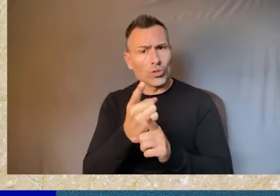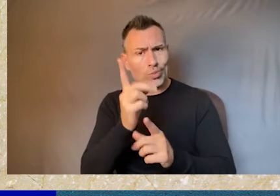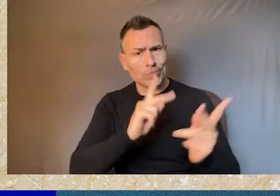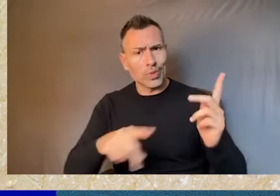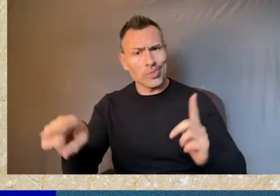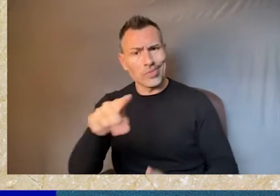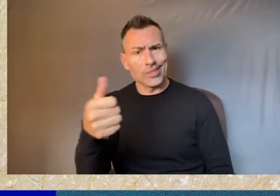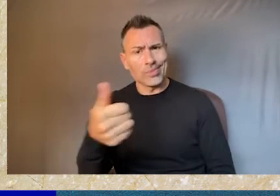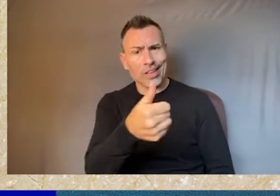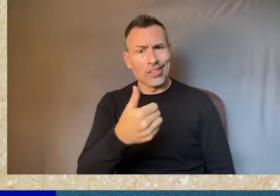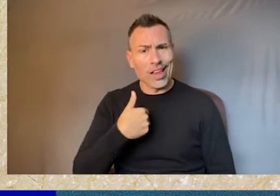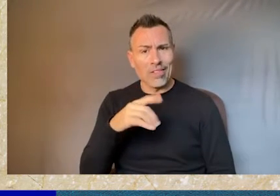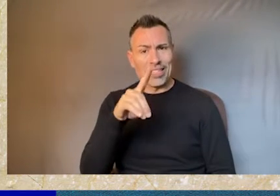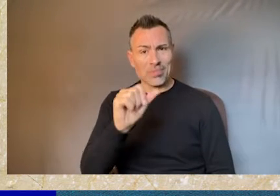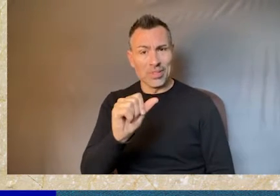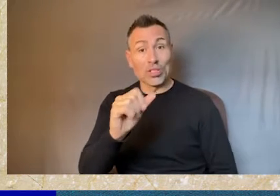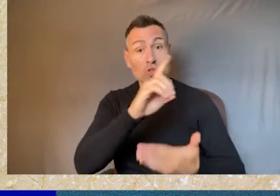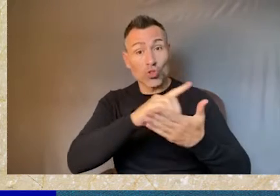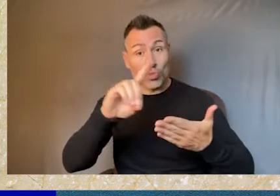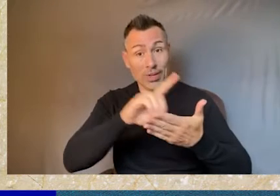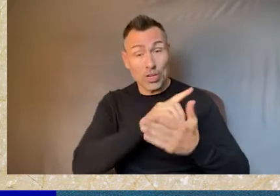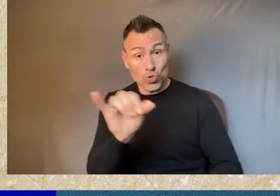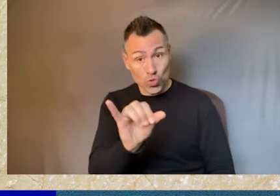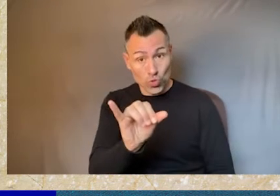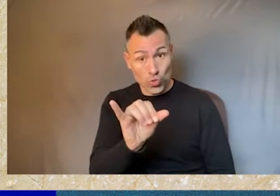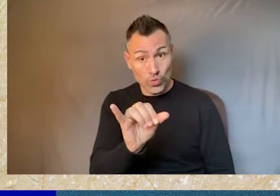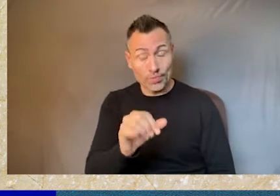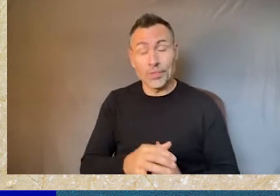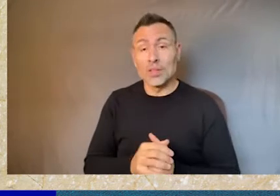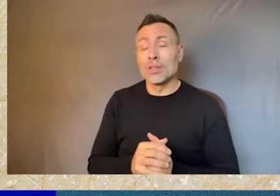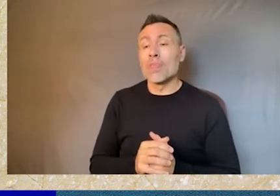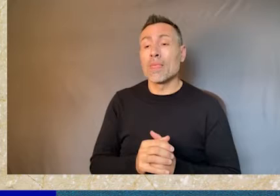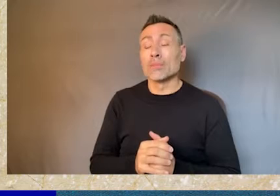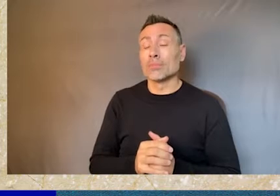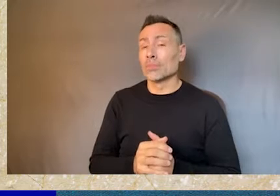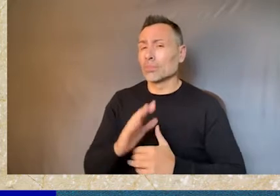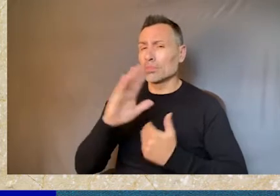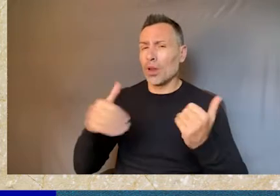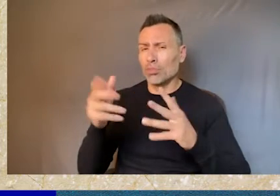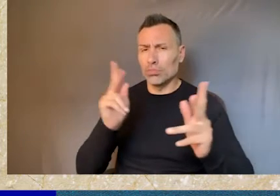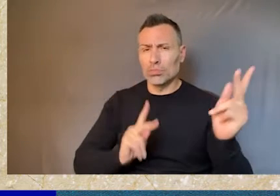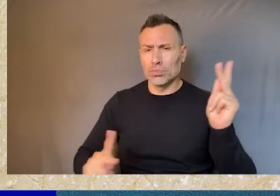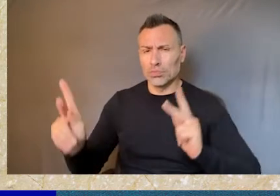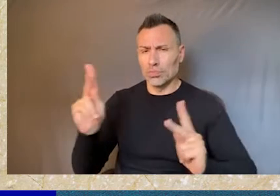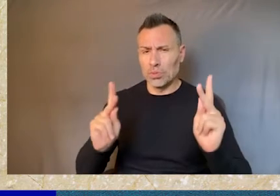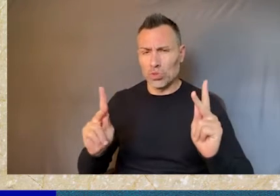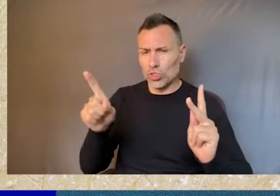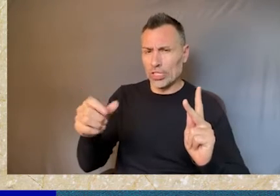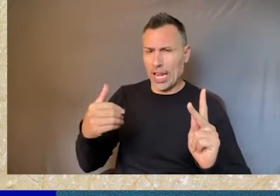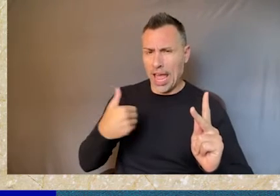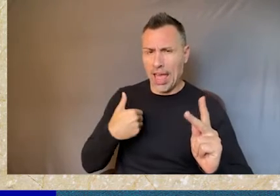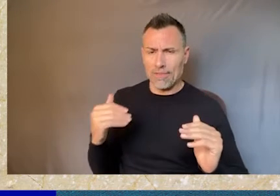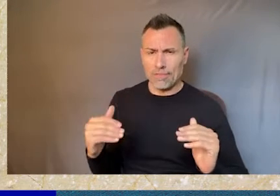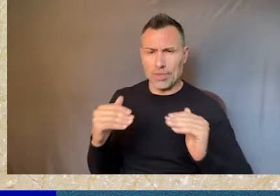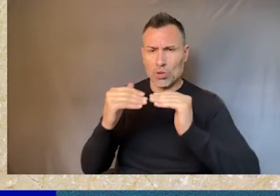looking different than what we're used to. All persons are entitled to the full and equal enjoyment of